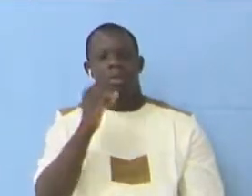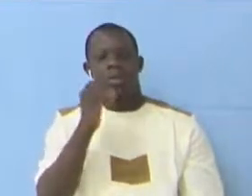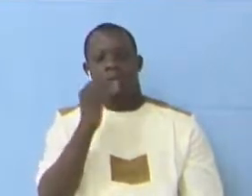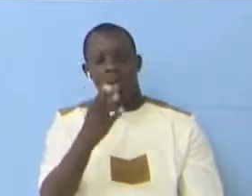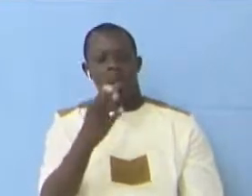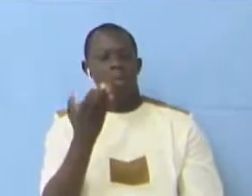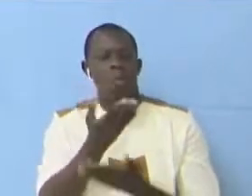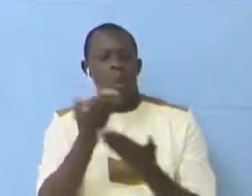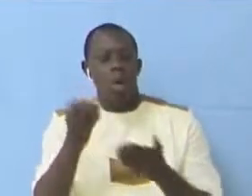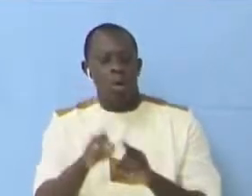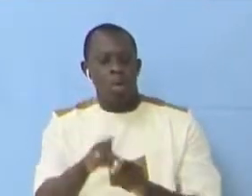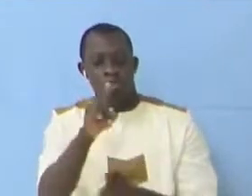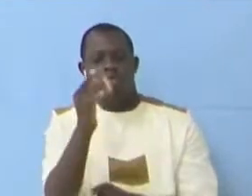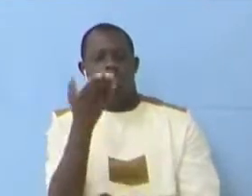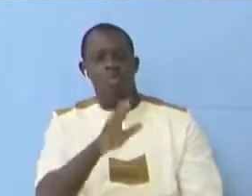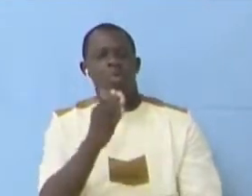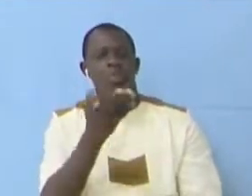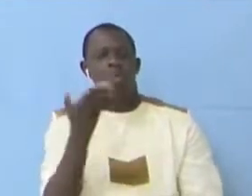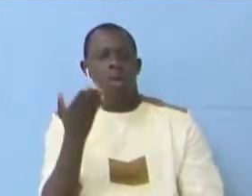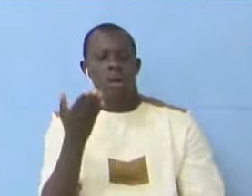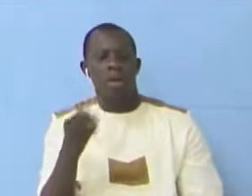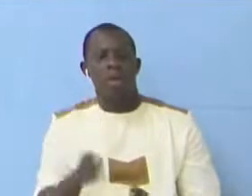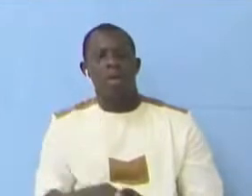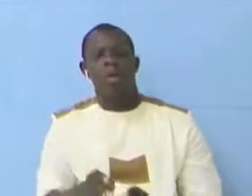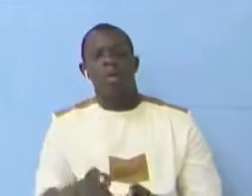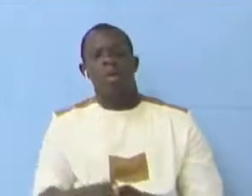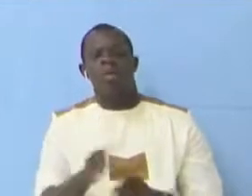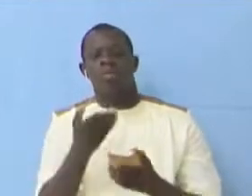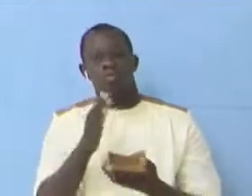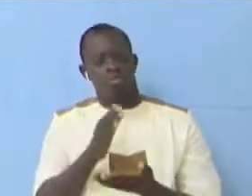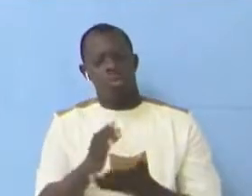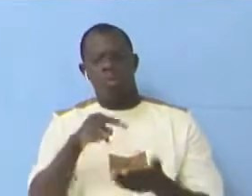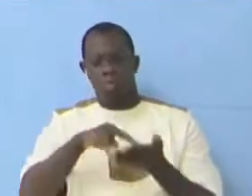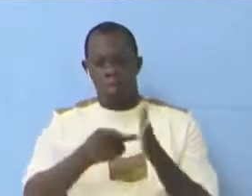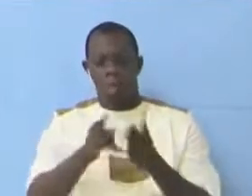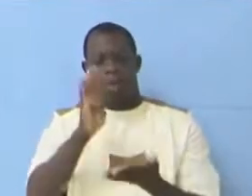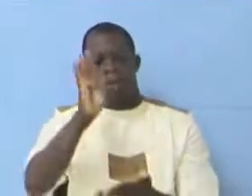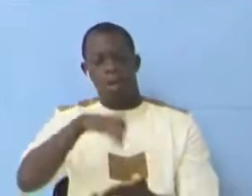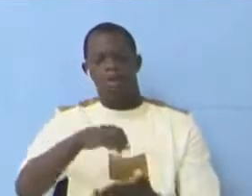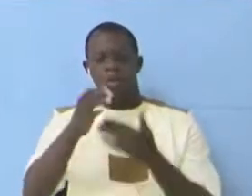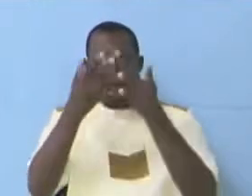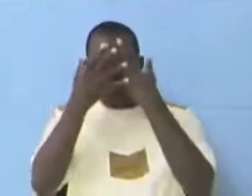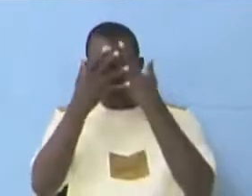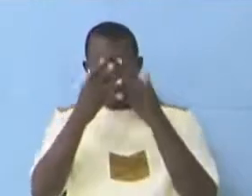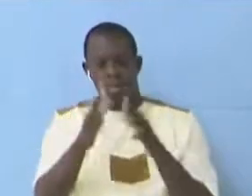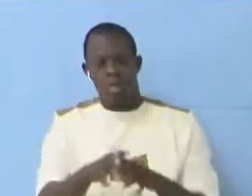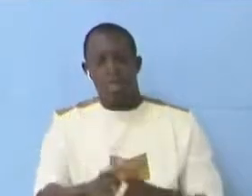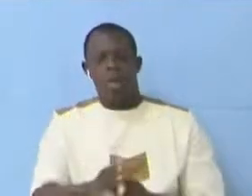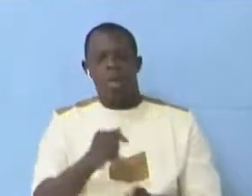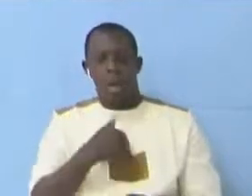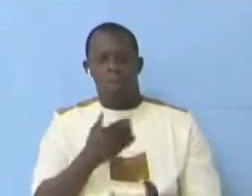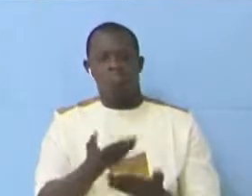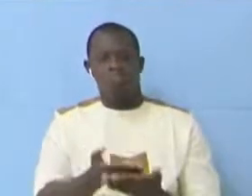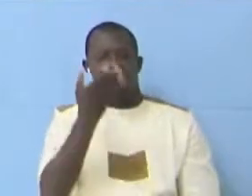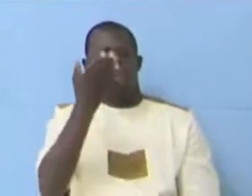where you came from. Fi ngeen jógee ko. Obviously Mile 2. Maanaam mooy Mile 2. Then I got up and said, I'm not from Mile 2, I'm